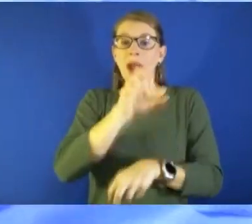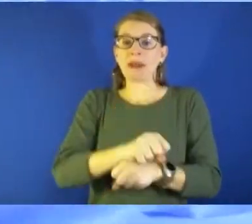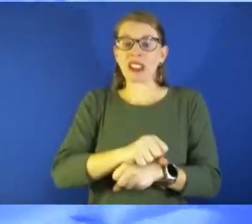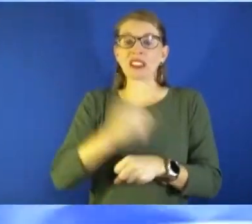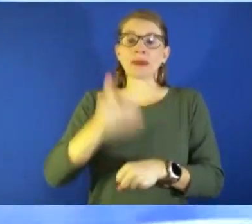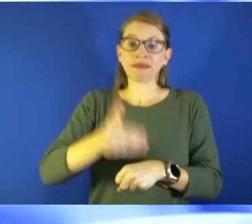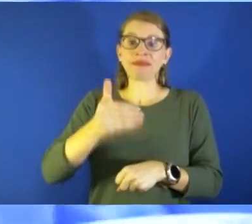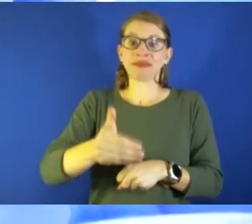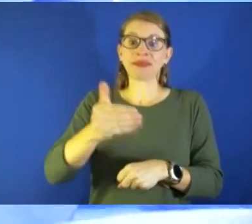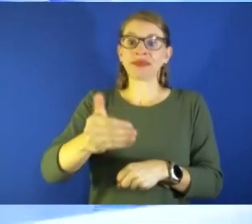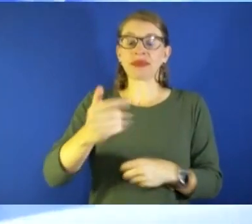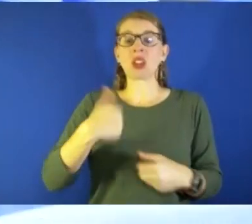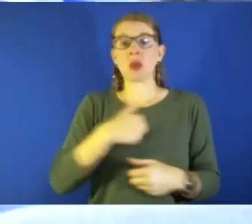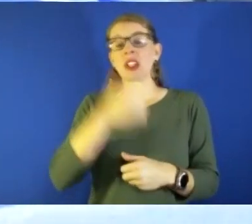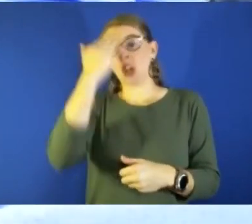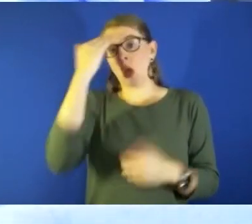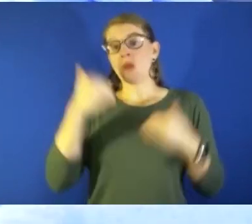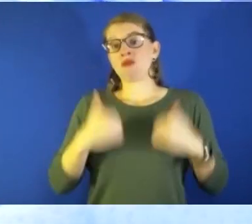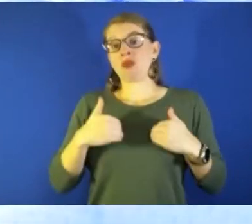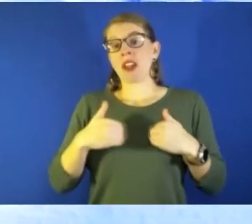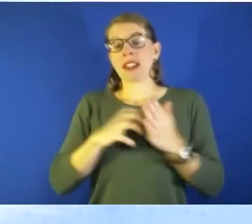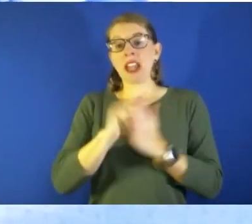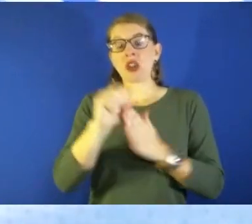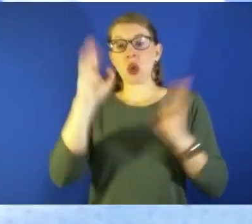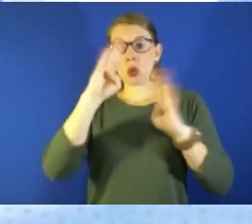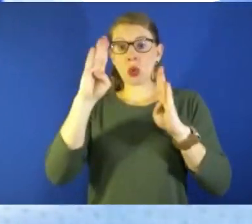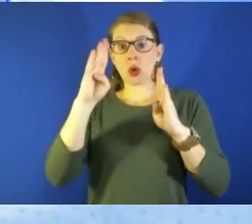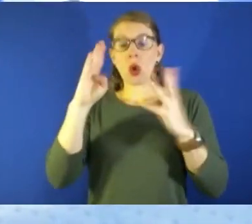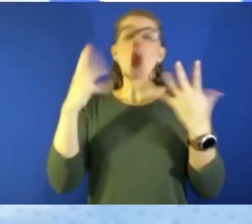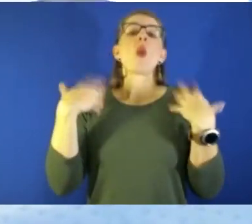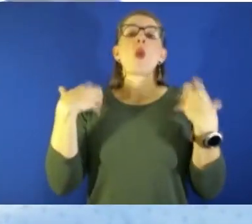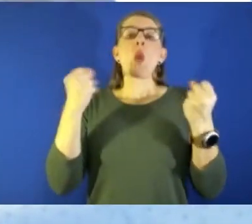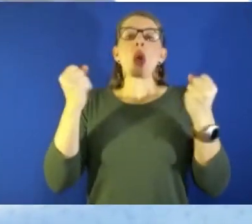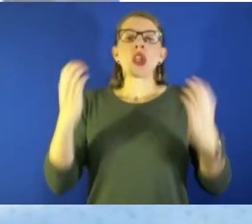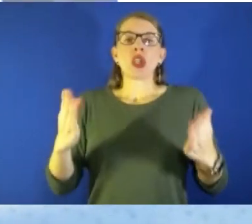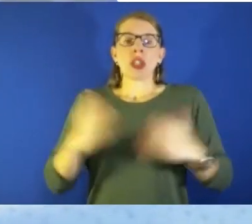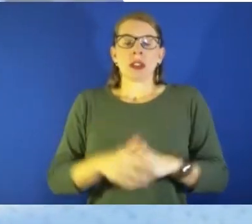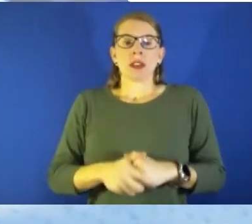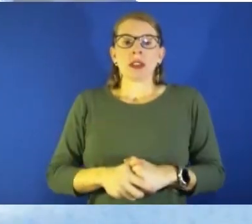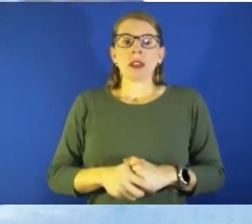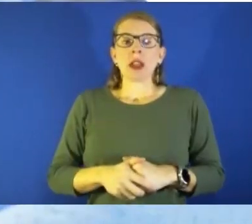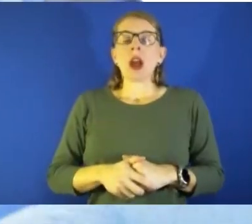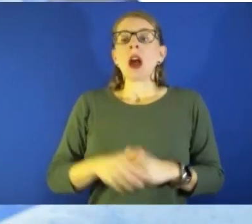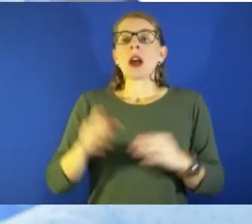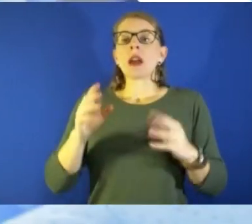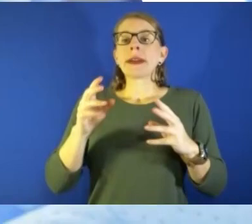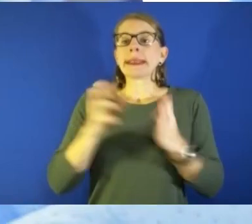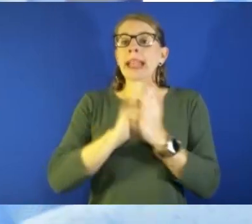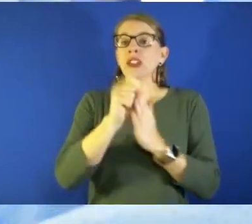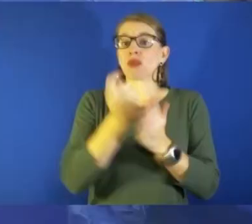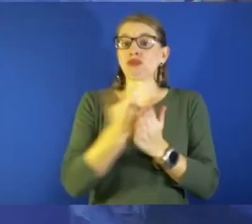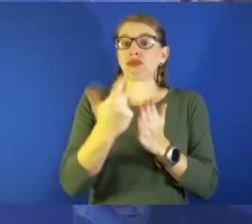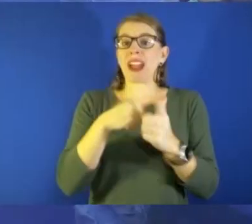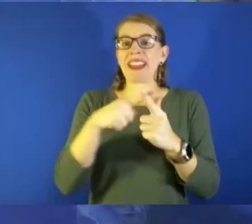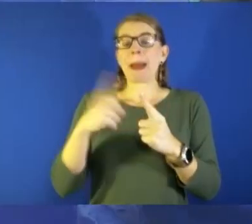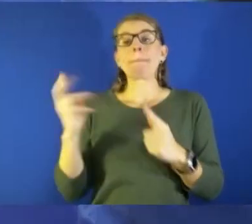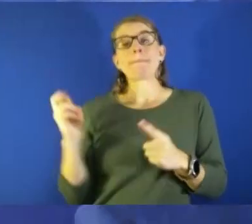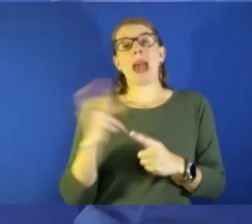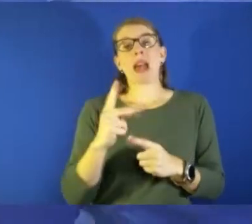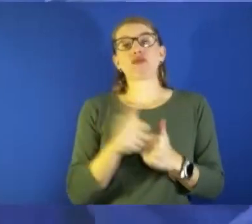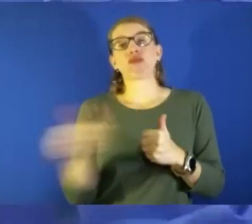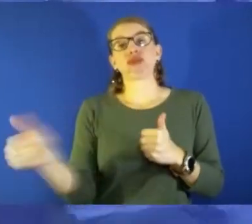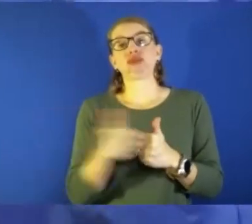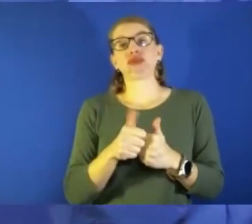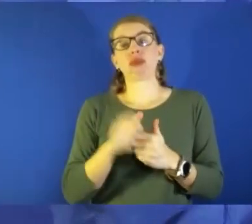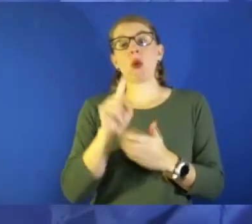all know, breast cancer warriors who've had to go through this. They have their cancer removed and then they have to go back for the radiation 1 hour a day,